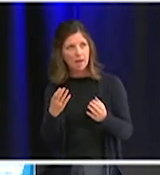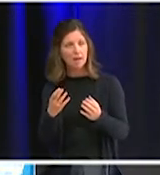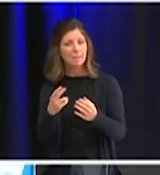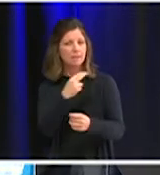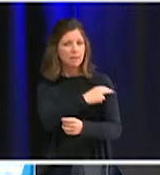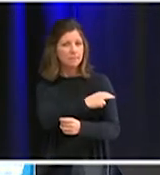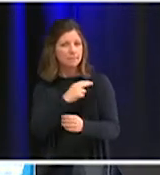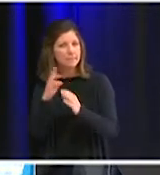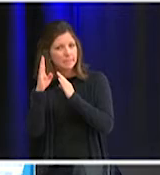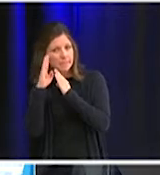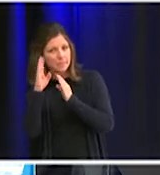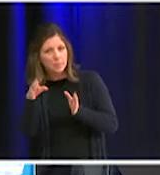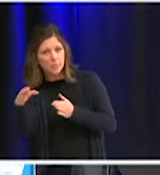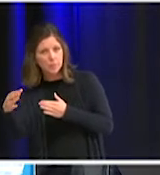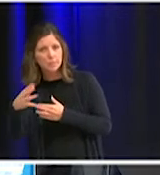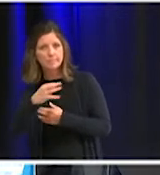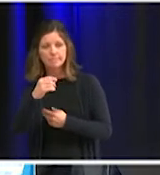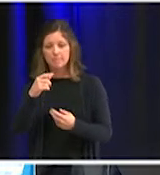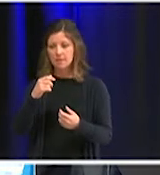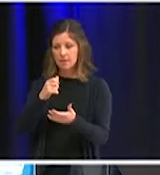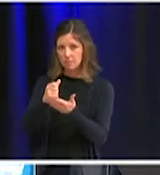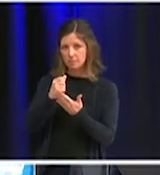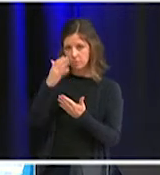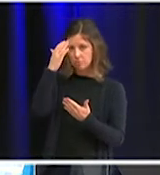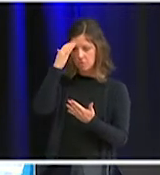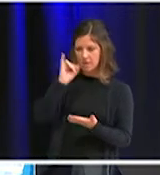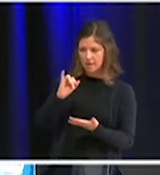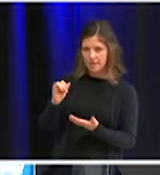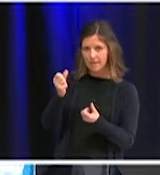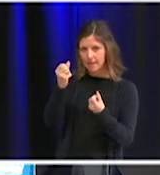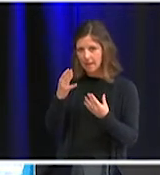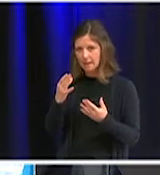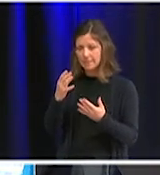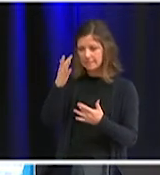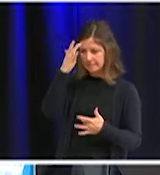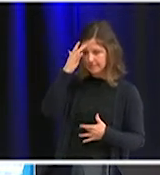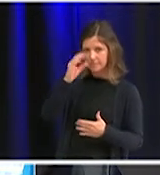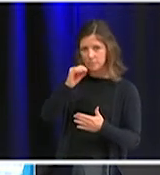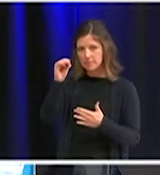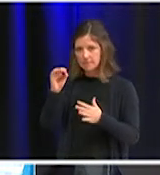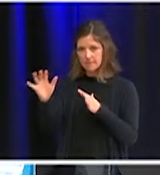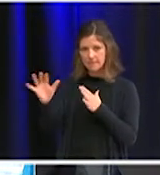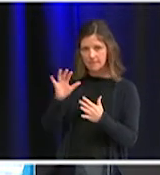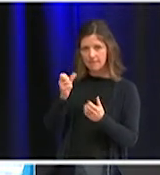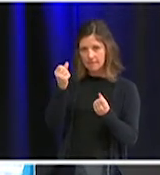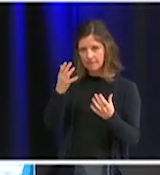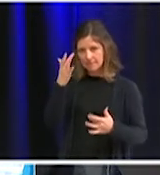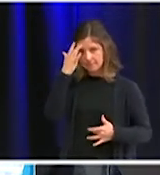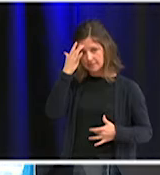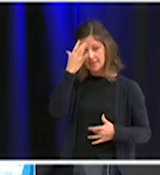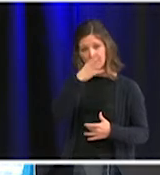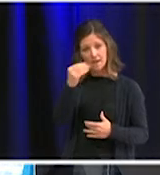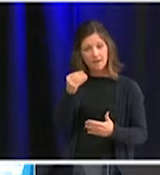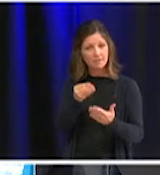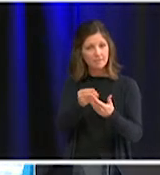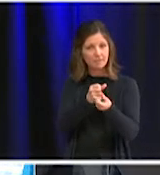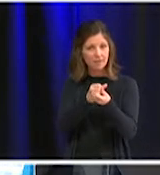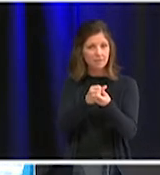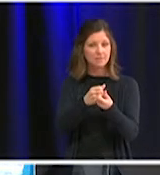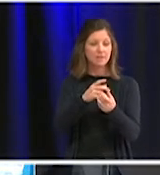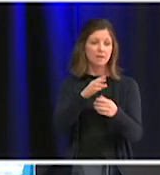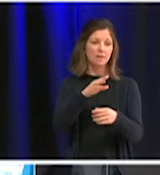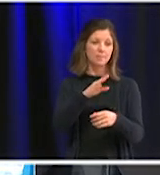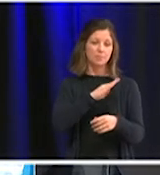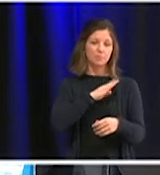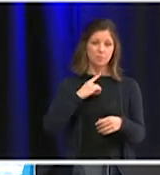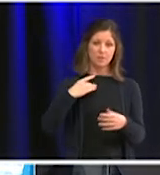and transmission. It also helps us fund our community health centers and boards of health. And it also funds Medicaid and Medicare.